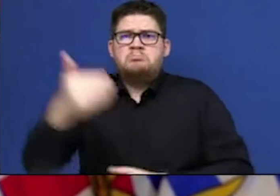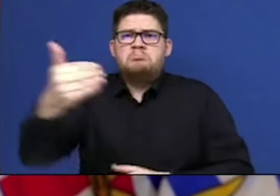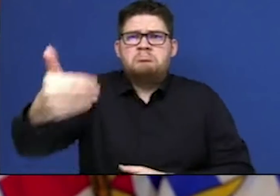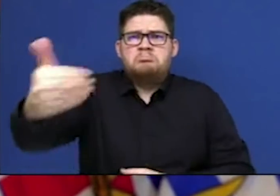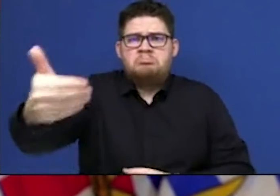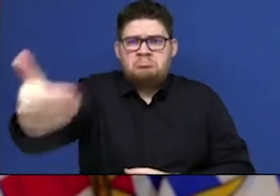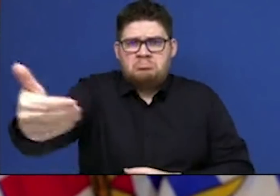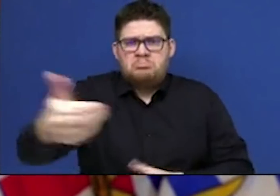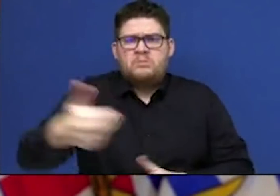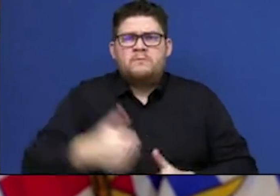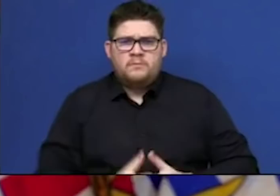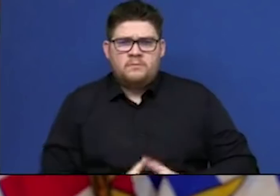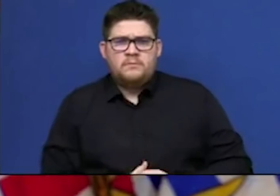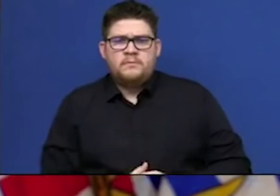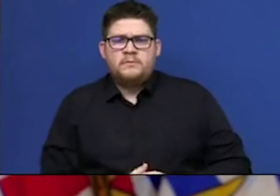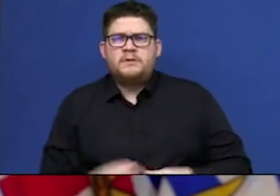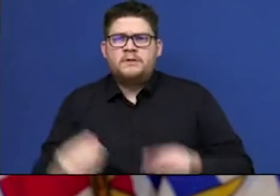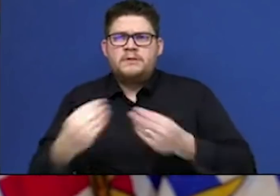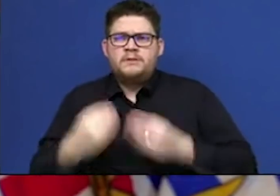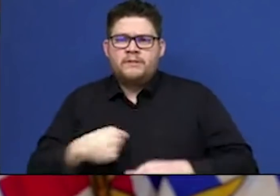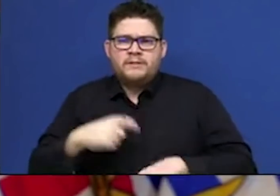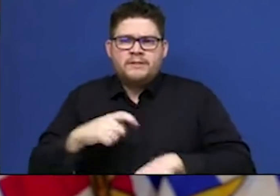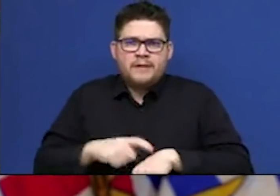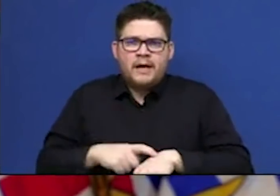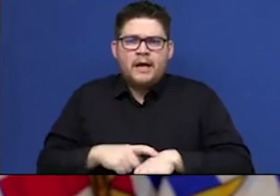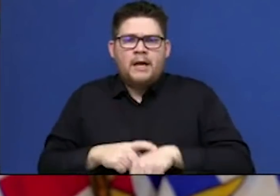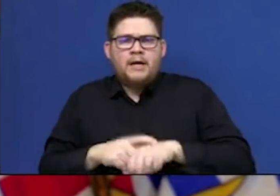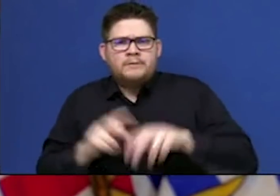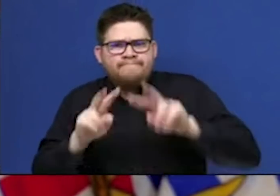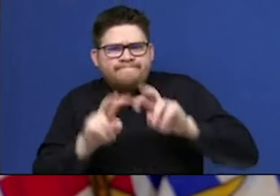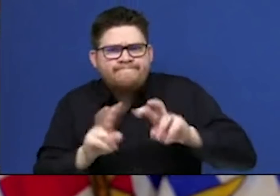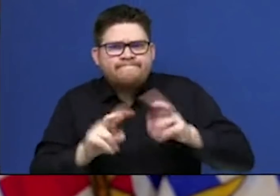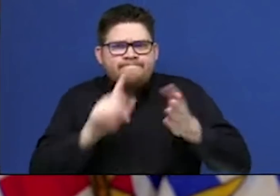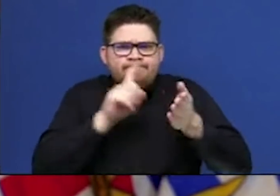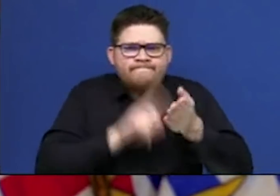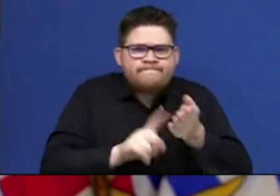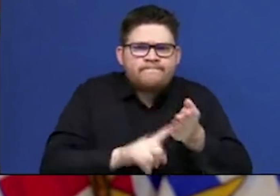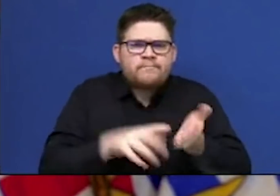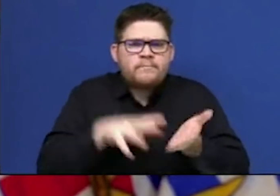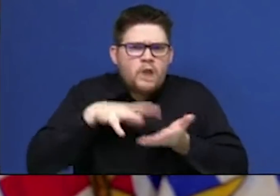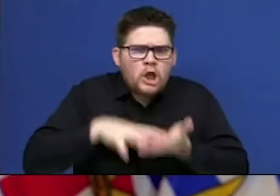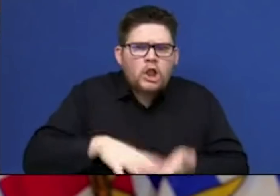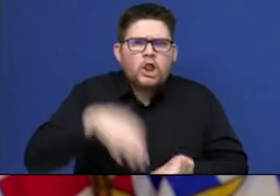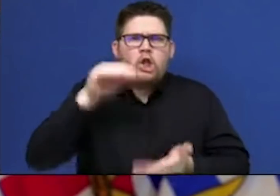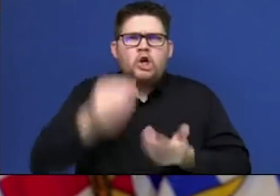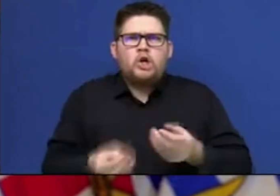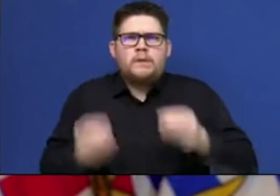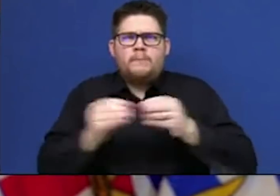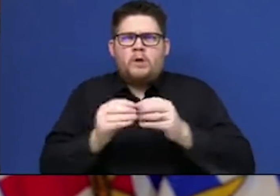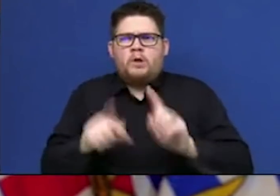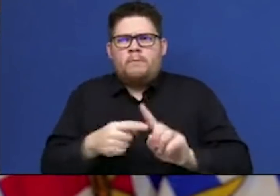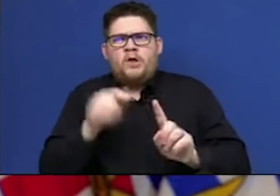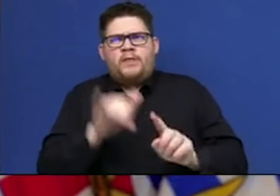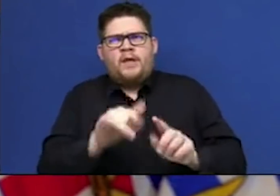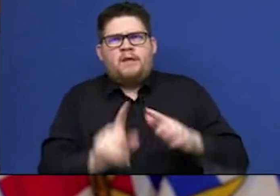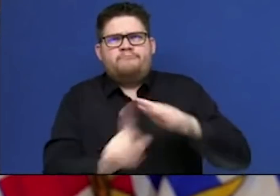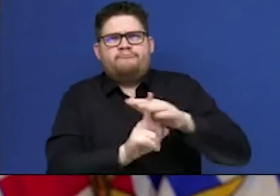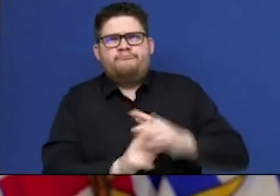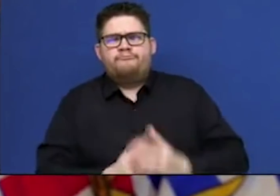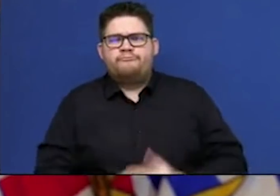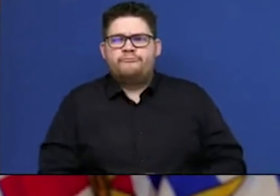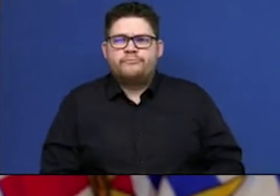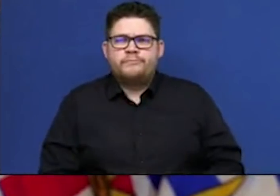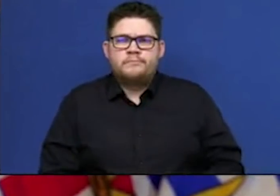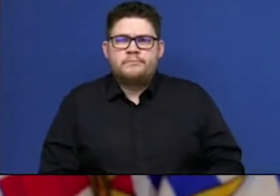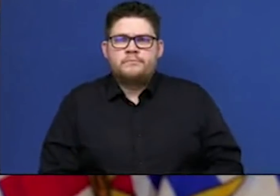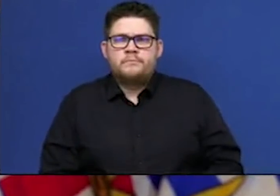vaccine globally and in Canada as part of our immunization programs, and we know from the studies that have